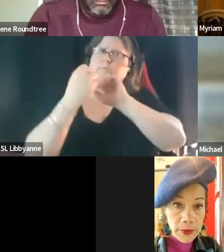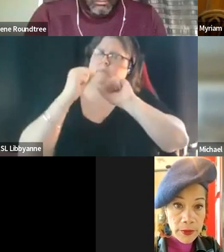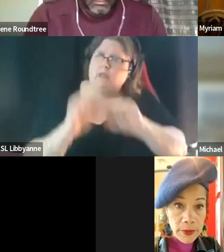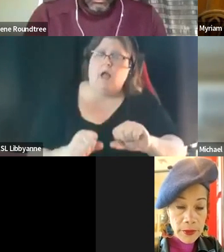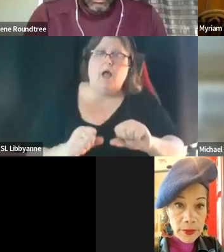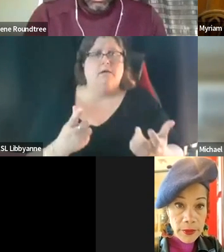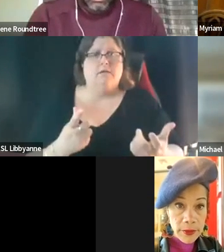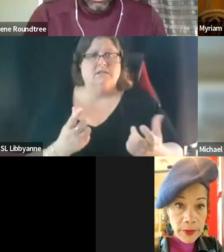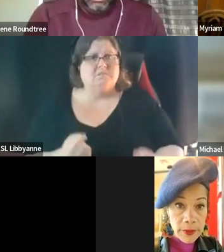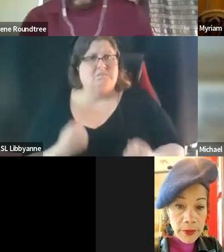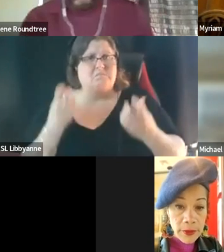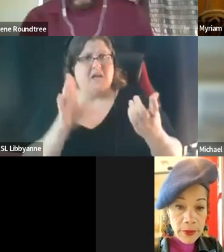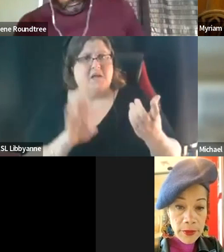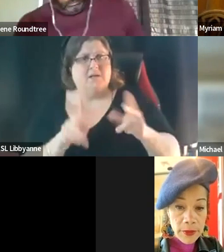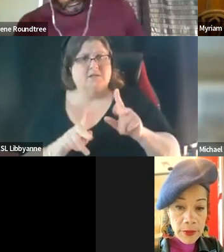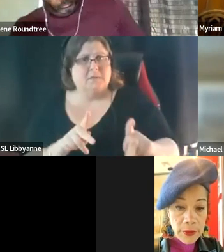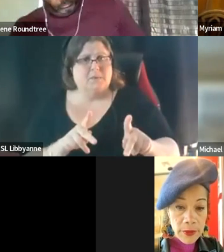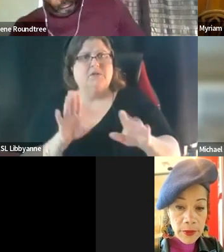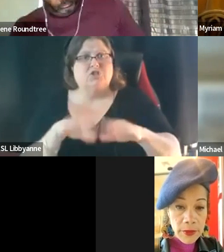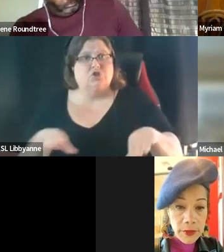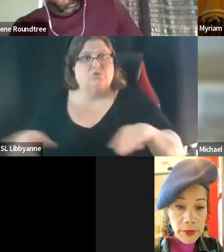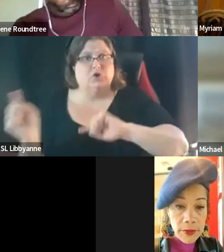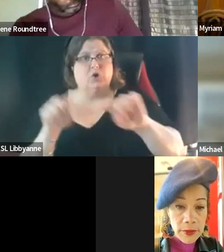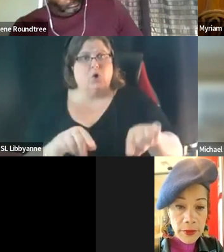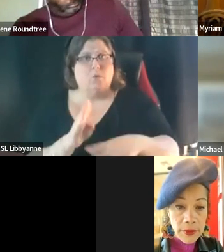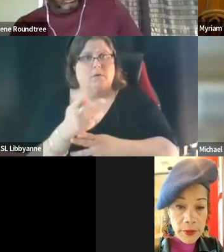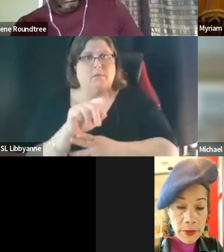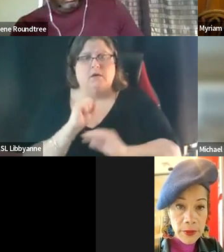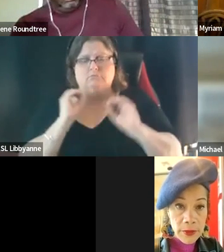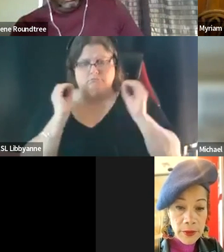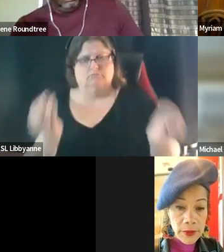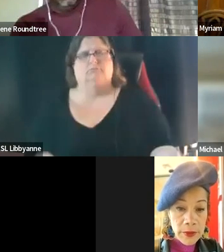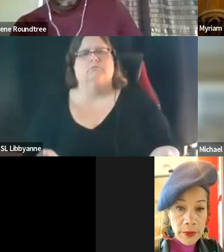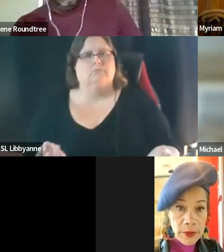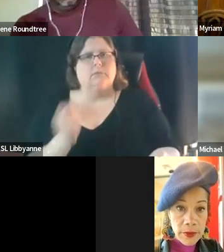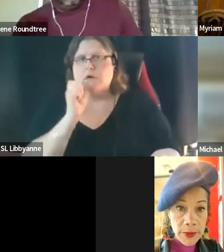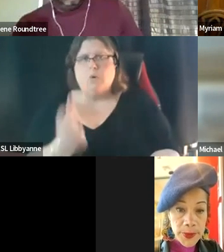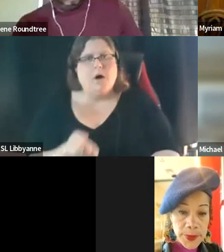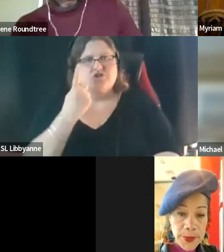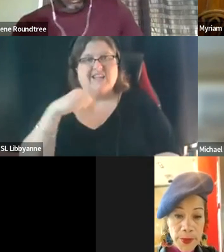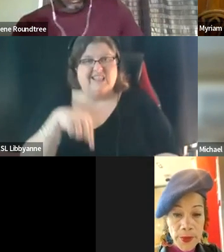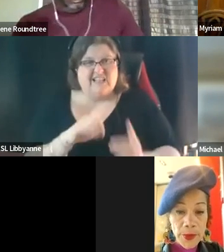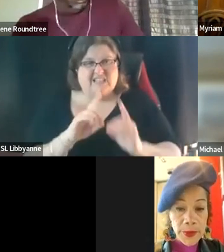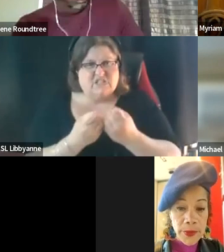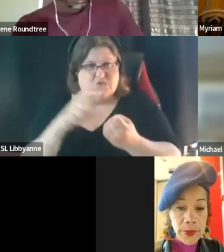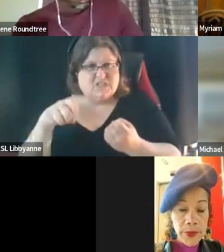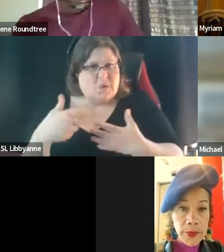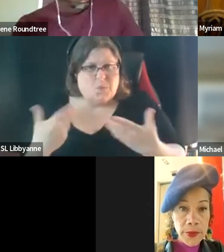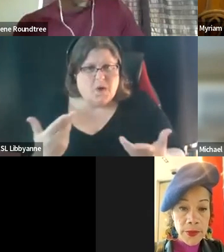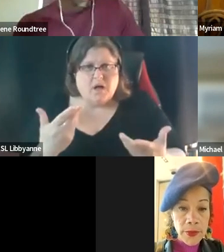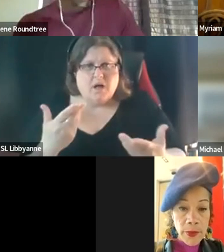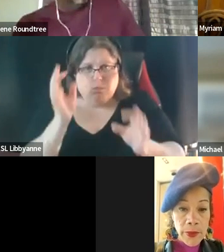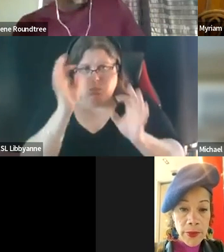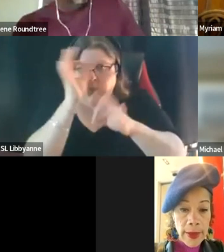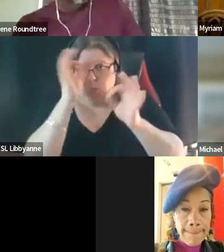have kids in BPS. And don't understand what the needs for the district are. So there would be someone who can